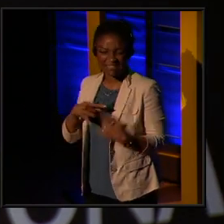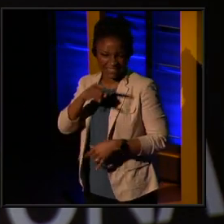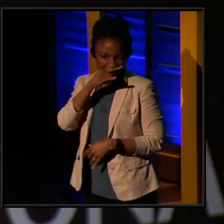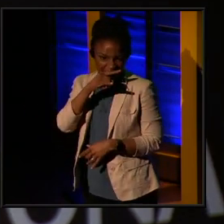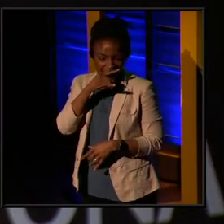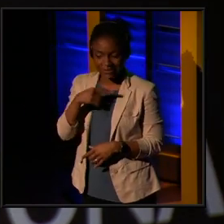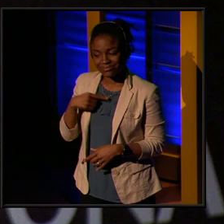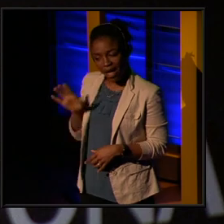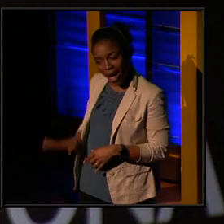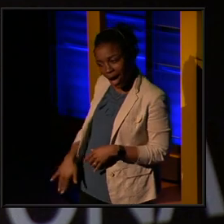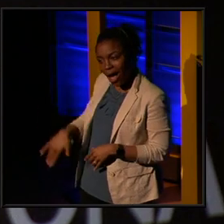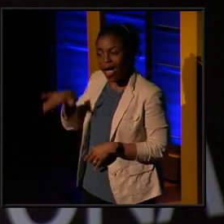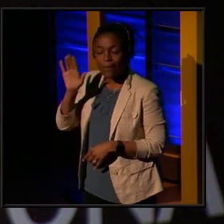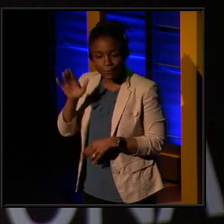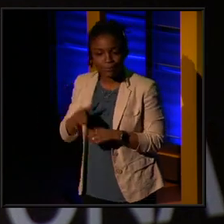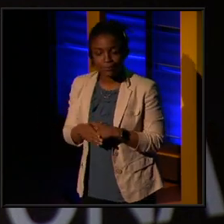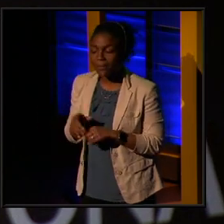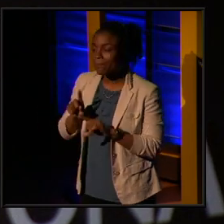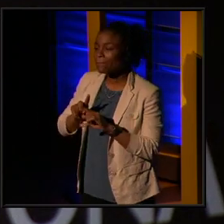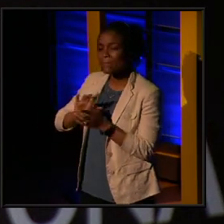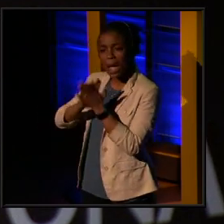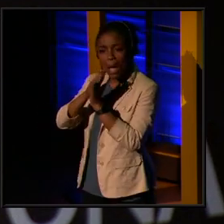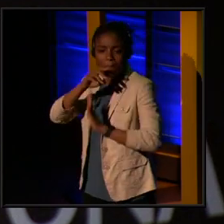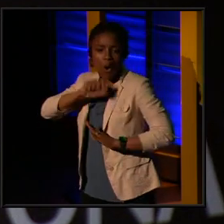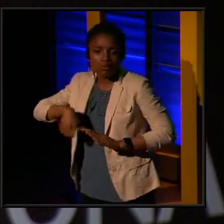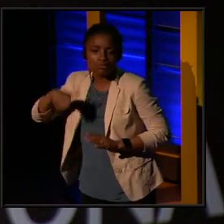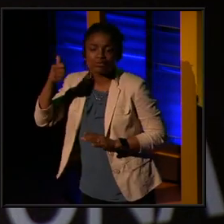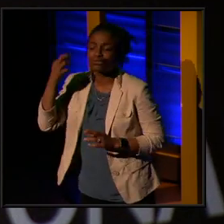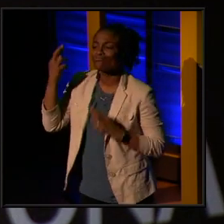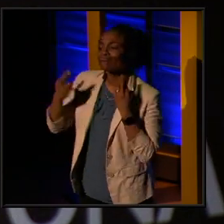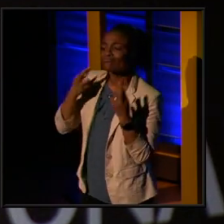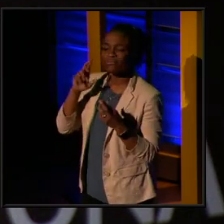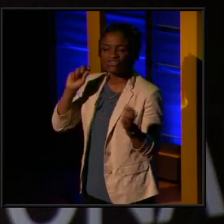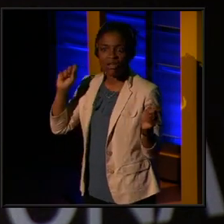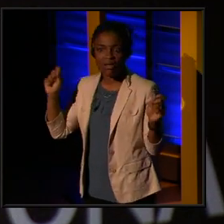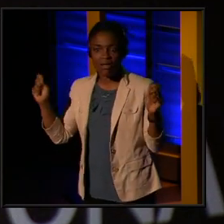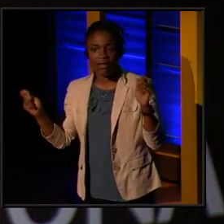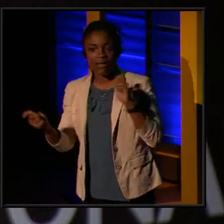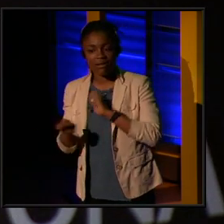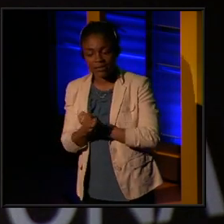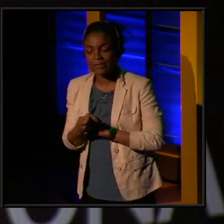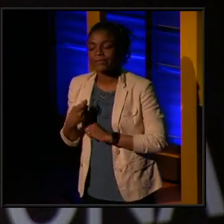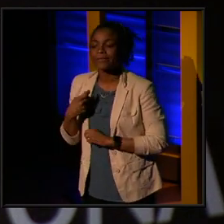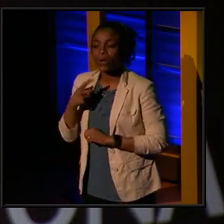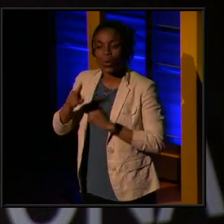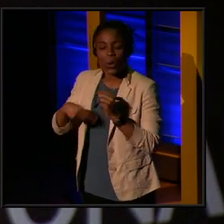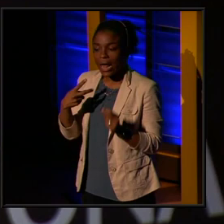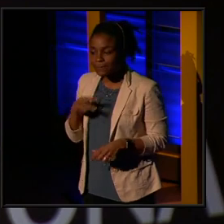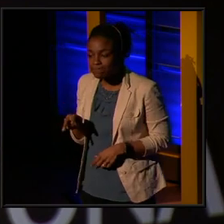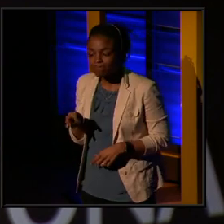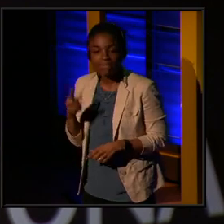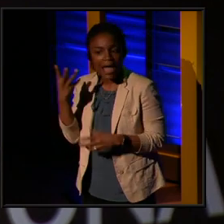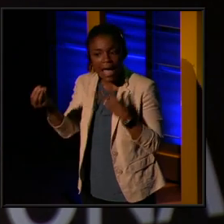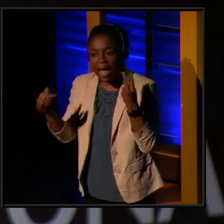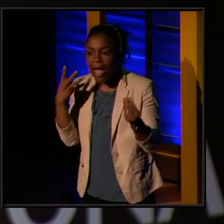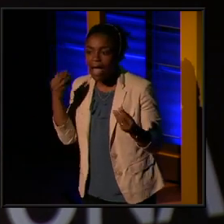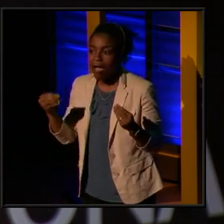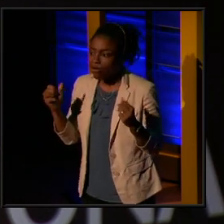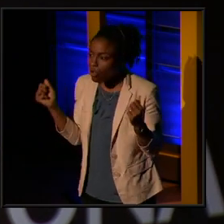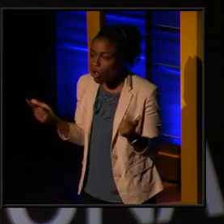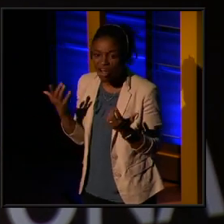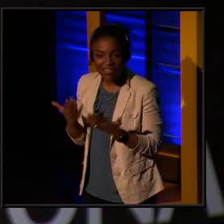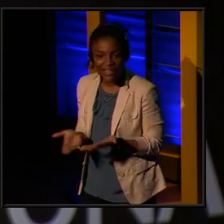of upbringing. But as I grew older, I realized it was changing. Mm-hmm. When I went out, all the little things I used to go out and see